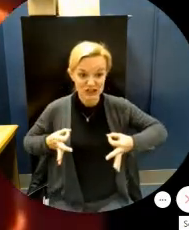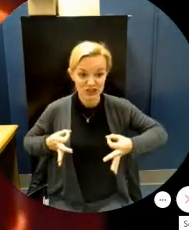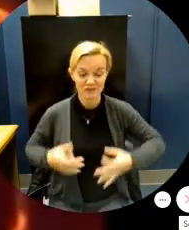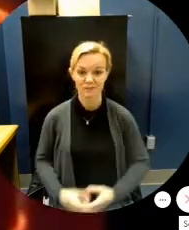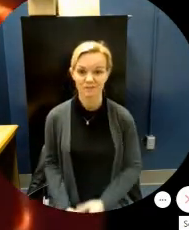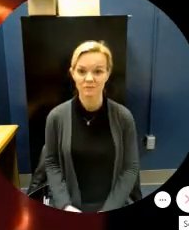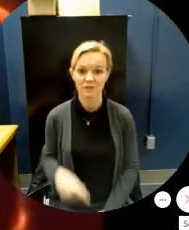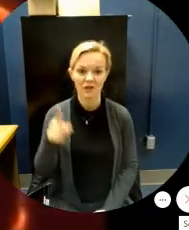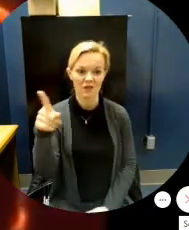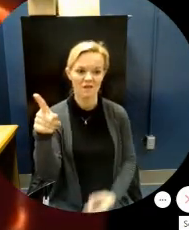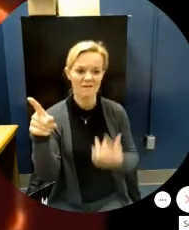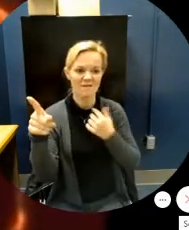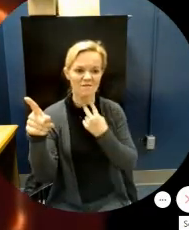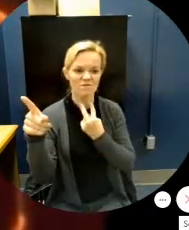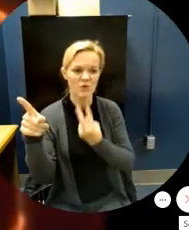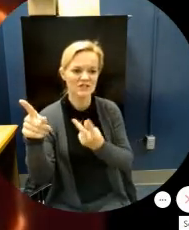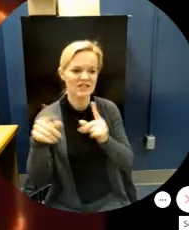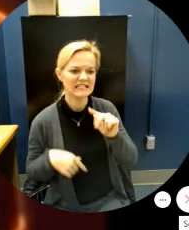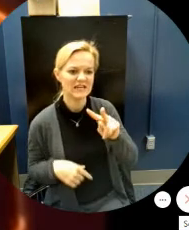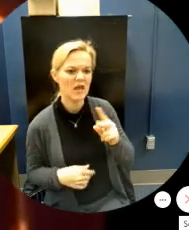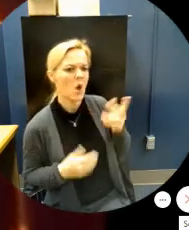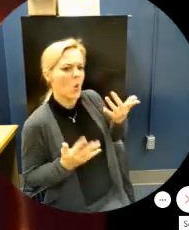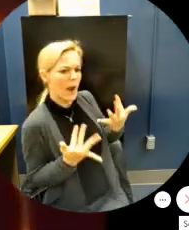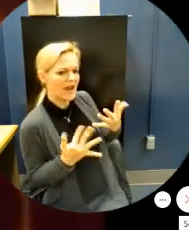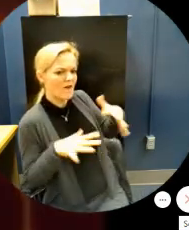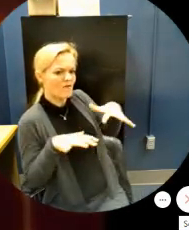Hold it, please. Don't move.